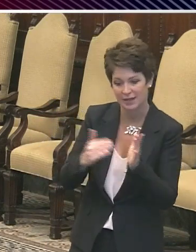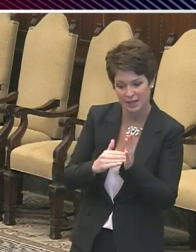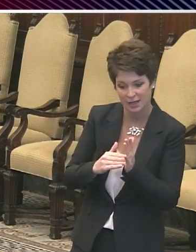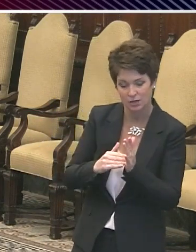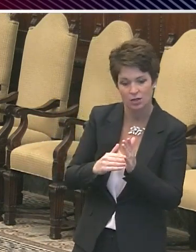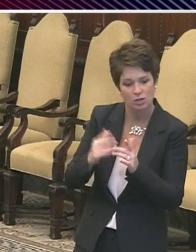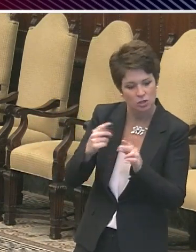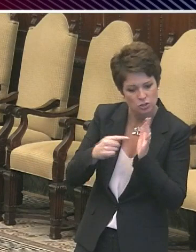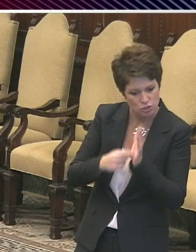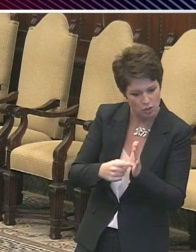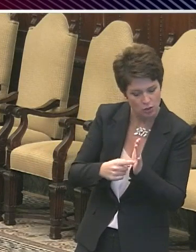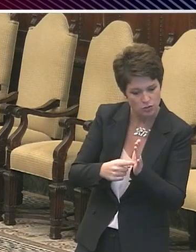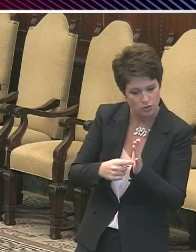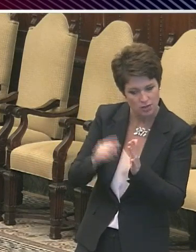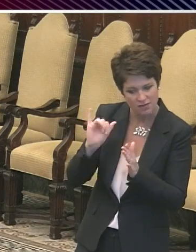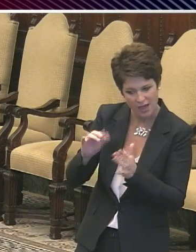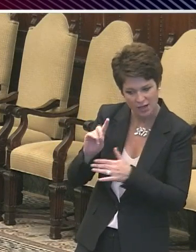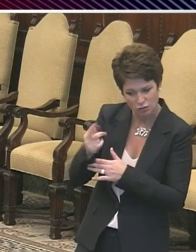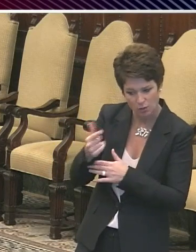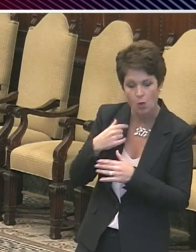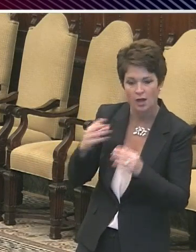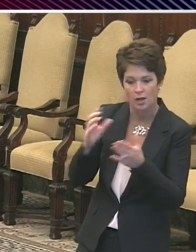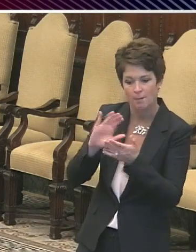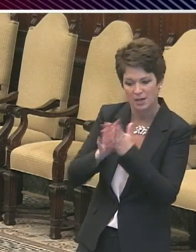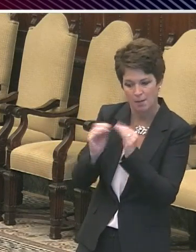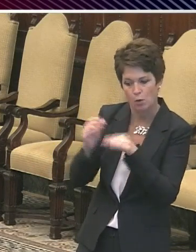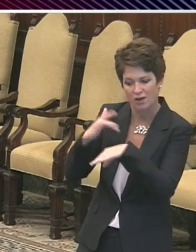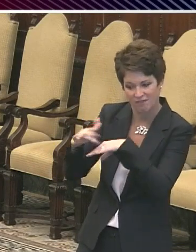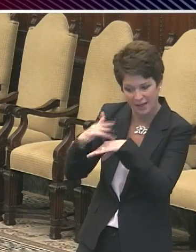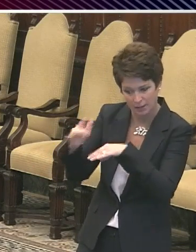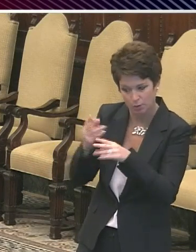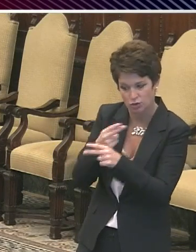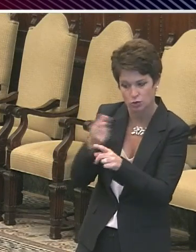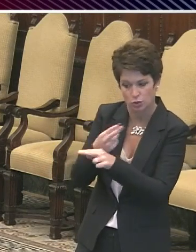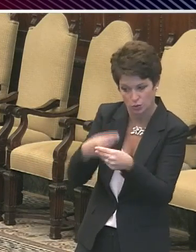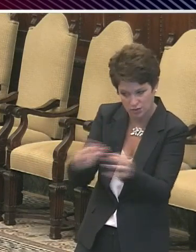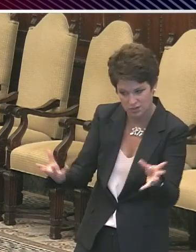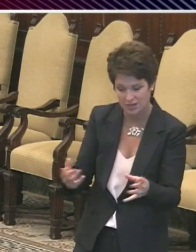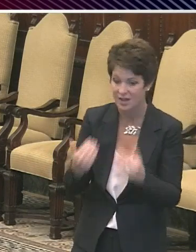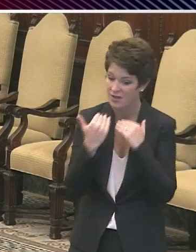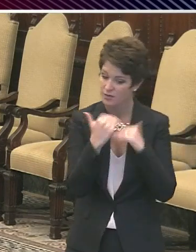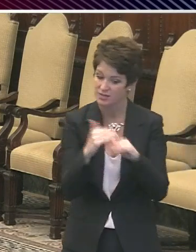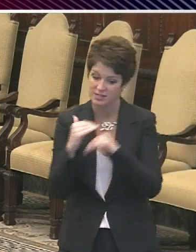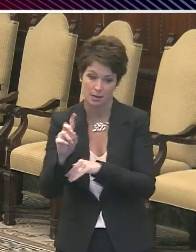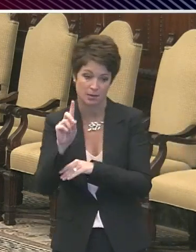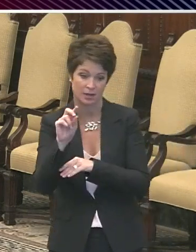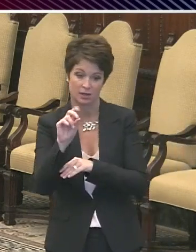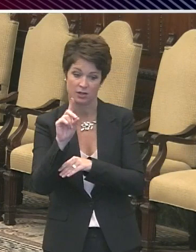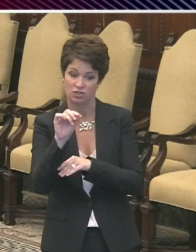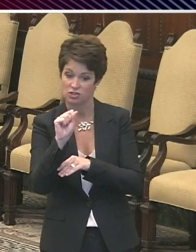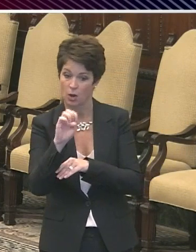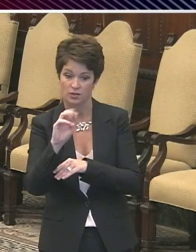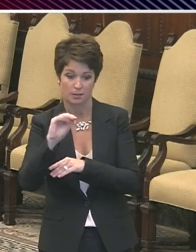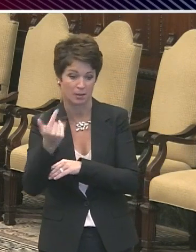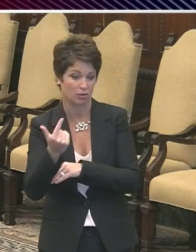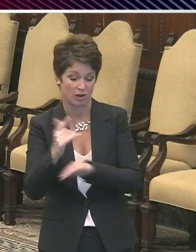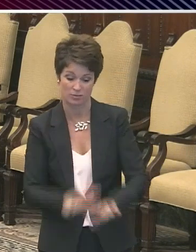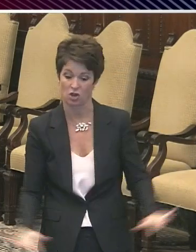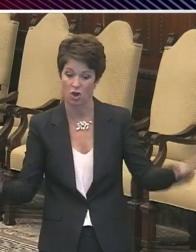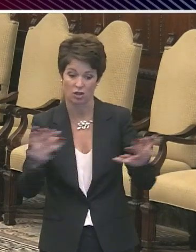real benefit of that drug. And so we want to make it more available. There are a limited number of doses that are being distributed across the